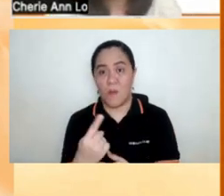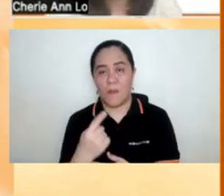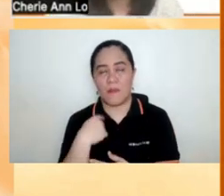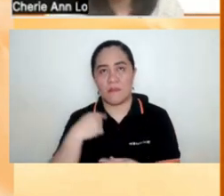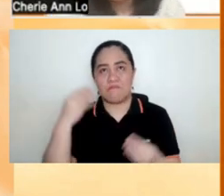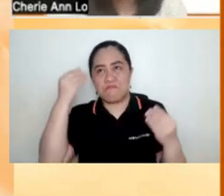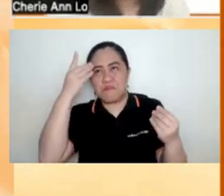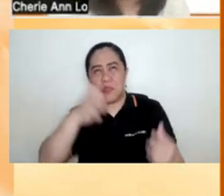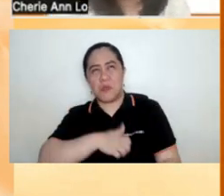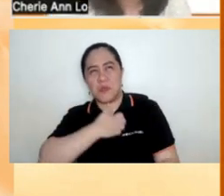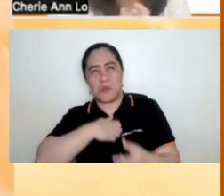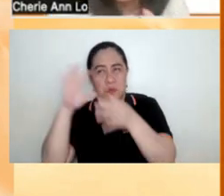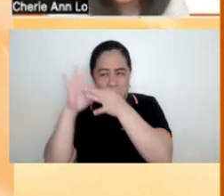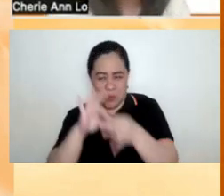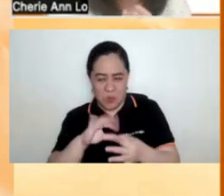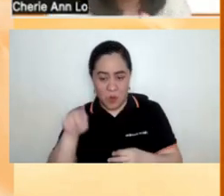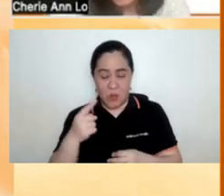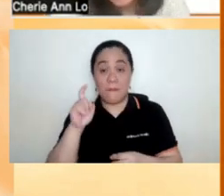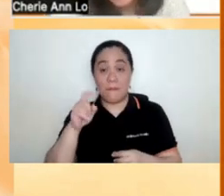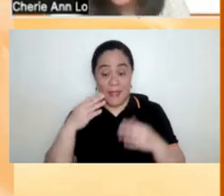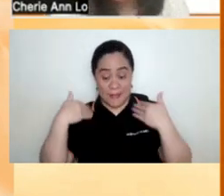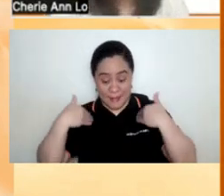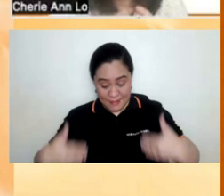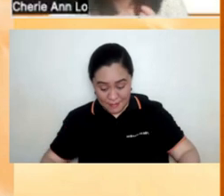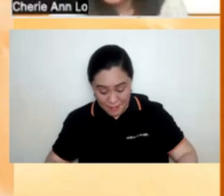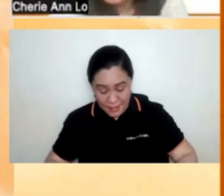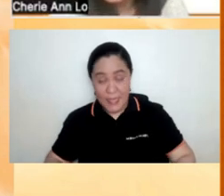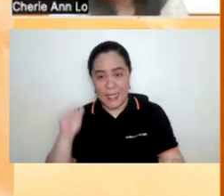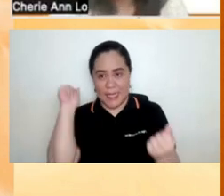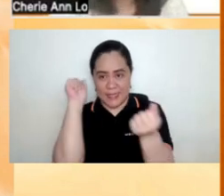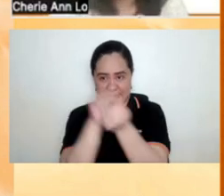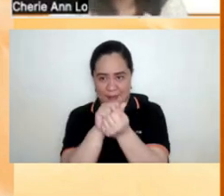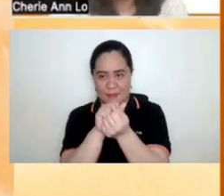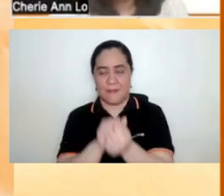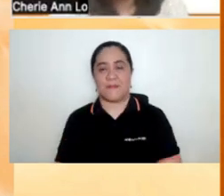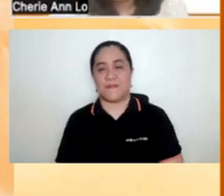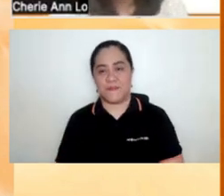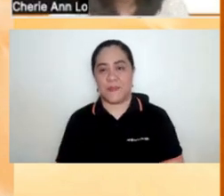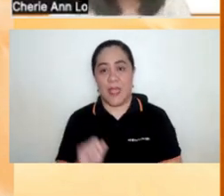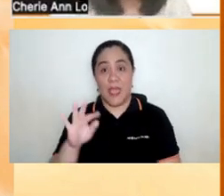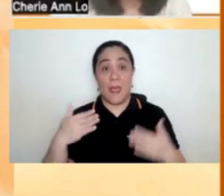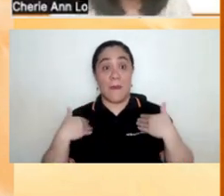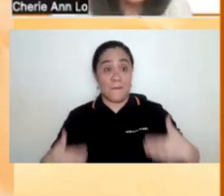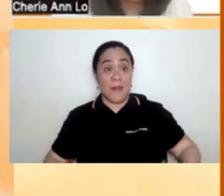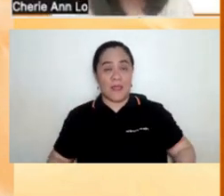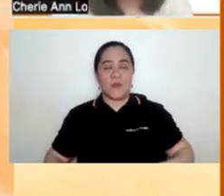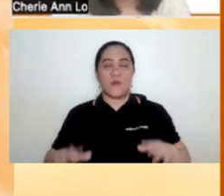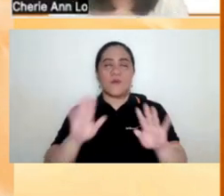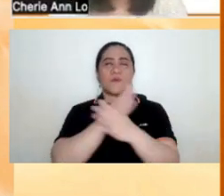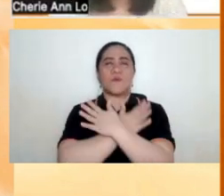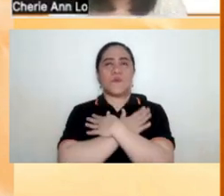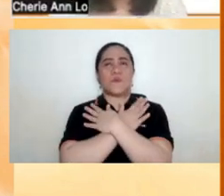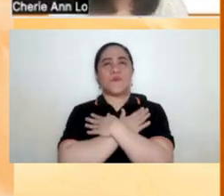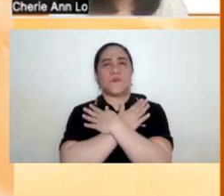the emotions, but also the way our body is feeling. So if you notice when your body is more relaxed, you're less prone